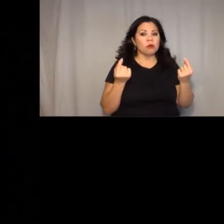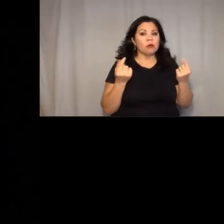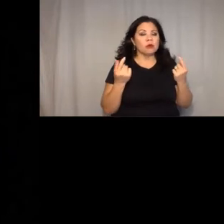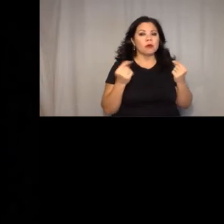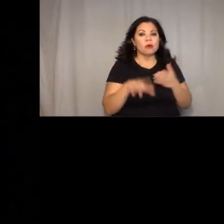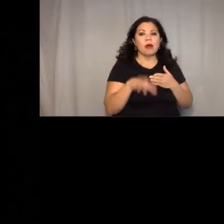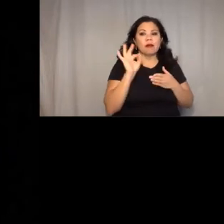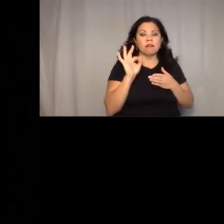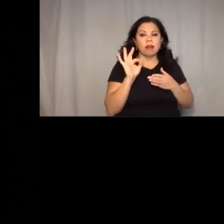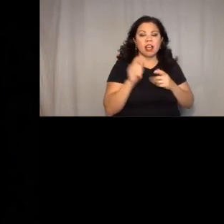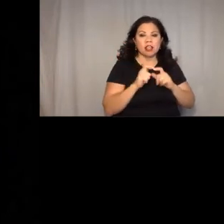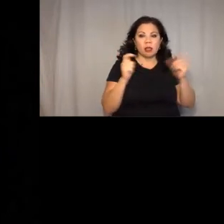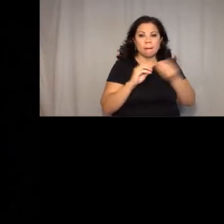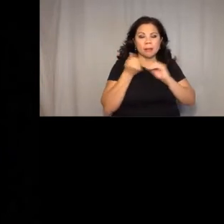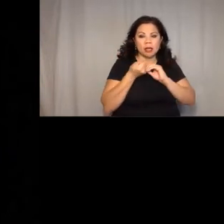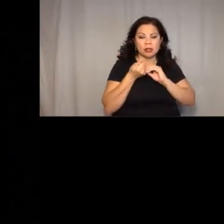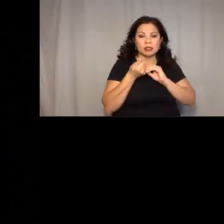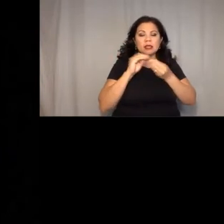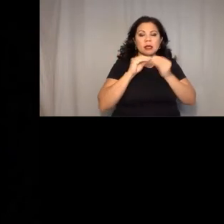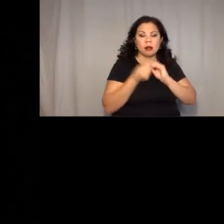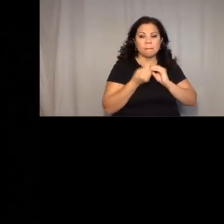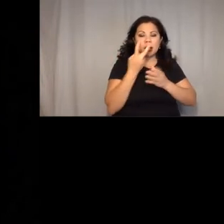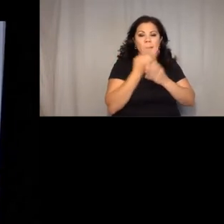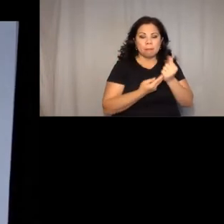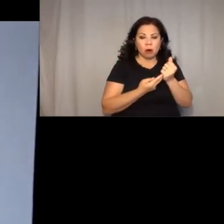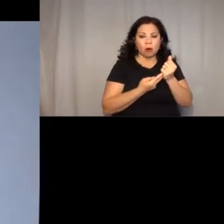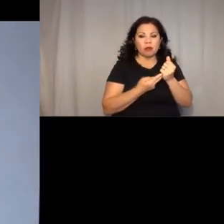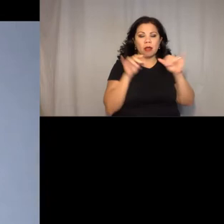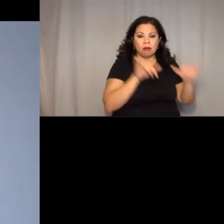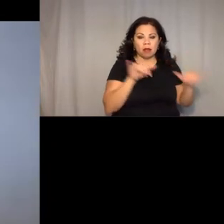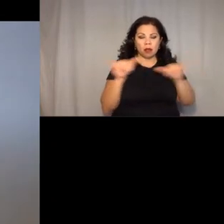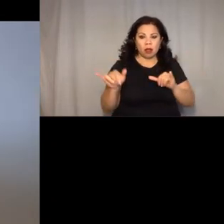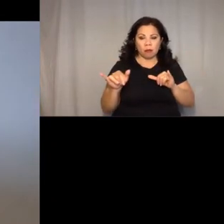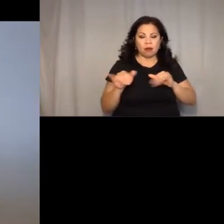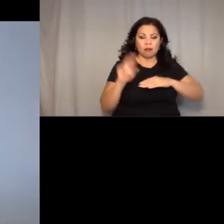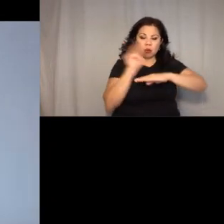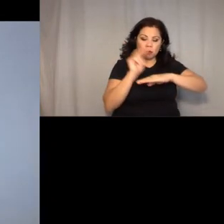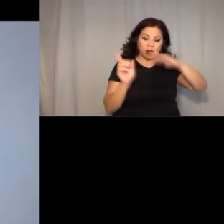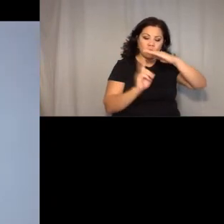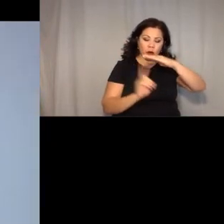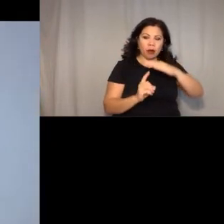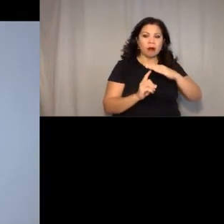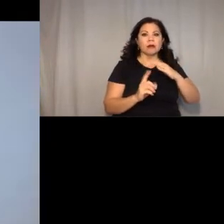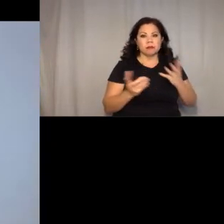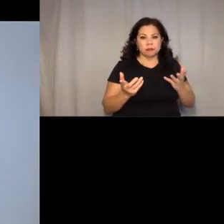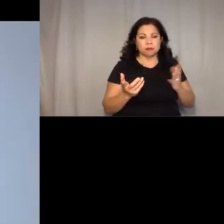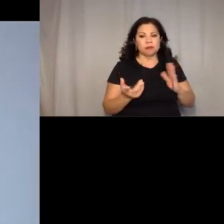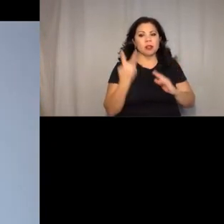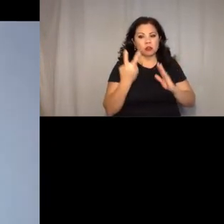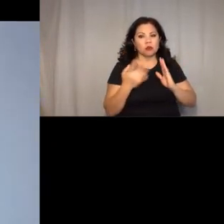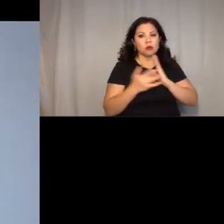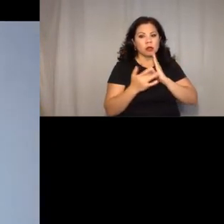the biggest number they have in common for the numerator and the denominator. So there are two ways that I'm going to show you. One